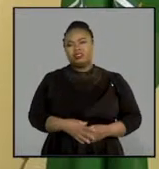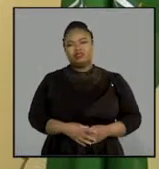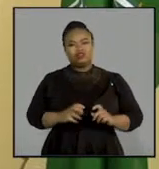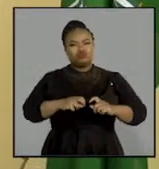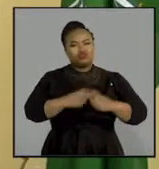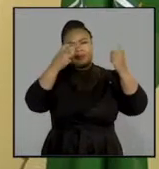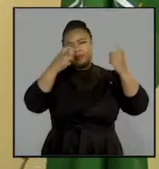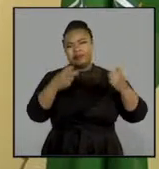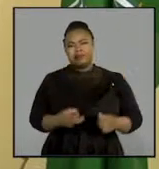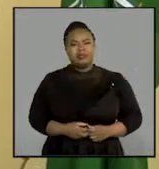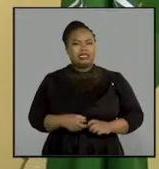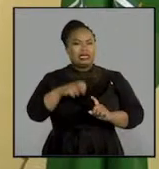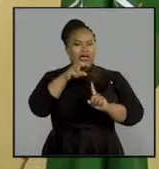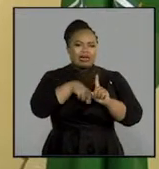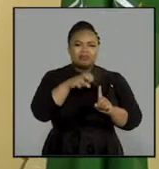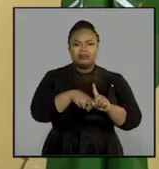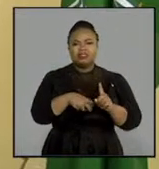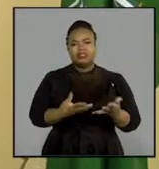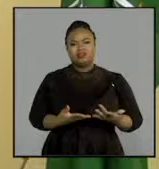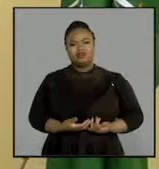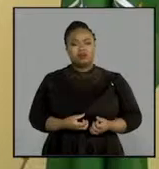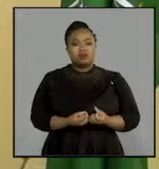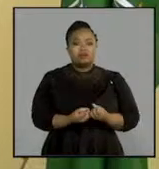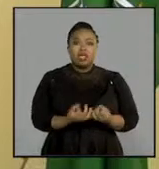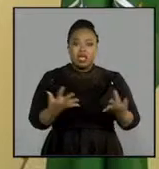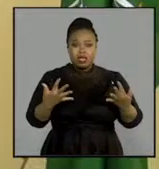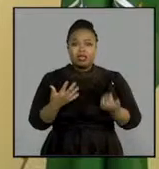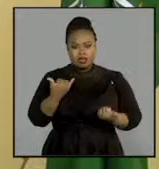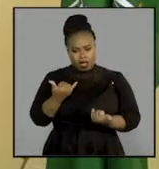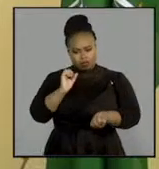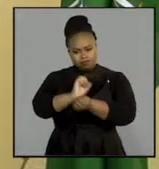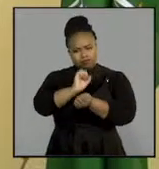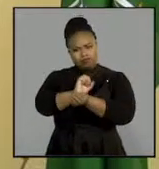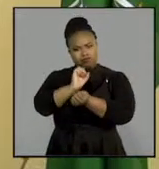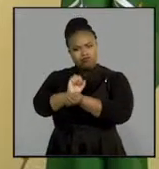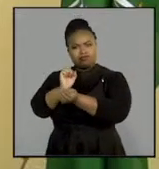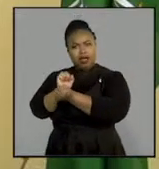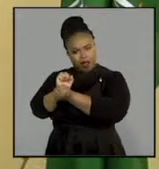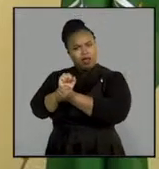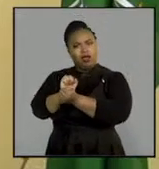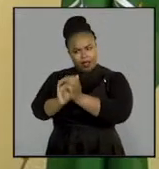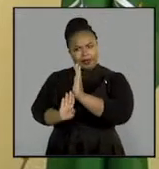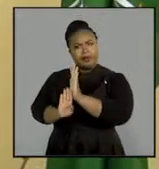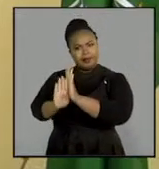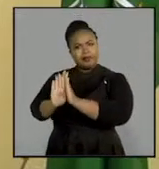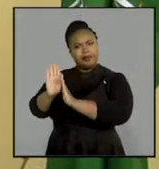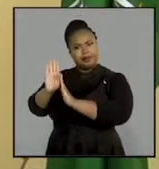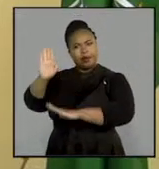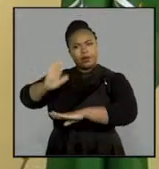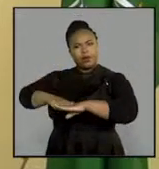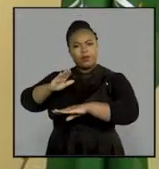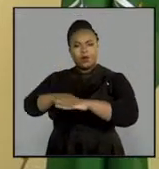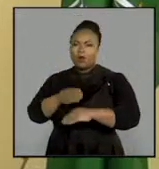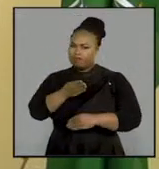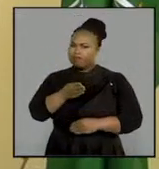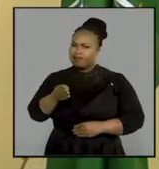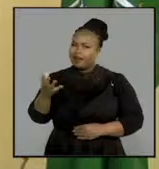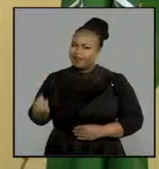gender-based violence, and conviction rates in sexual offenses cases have improved.